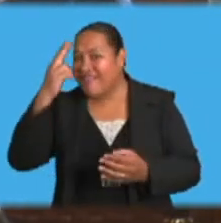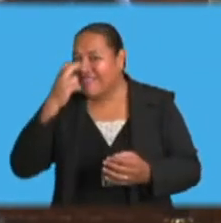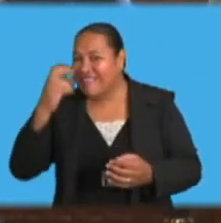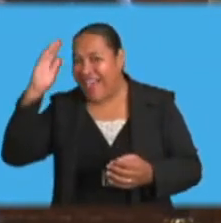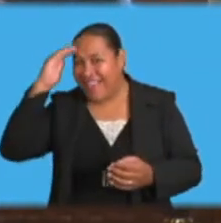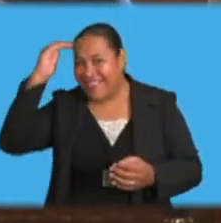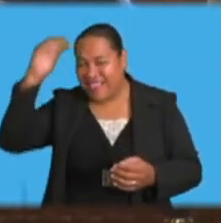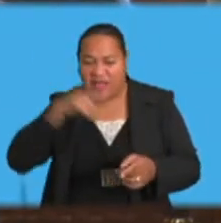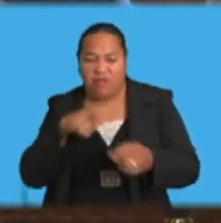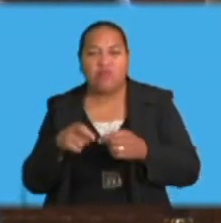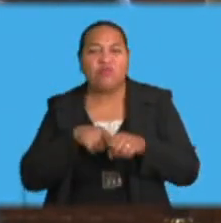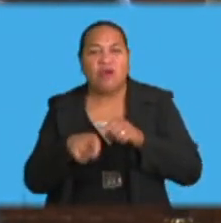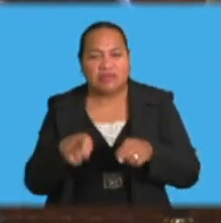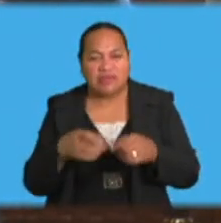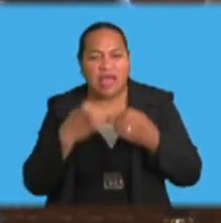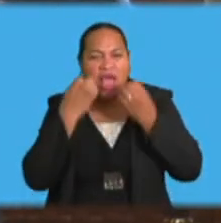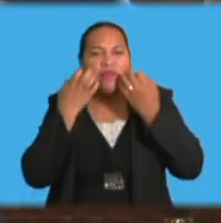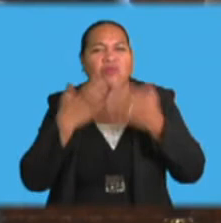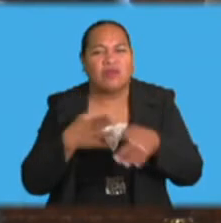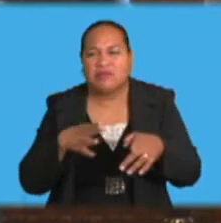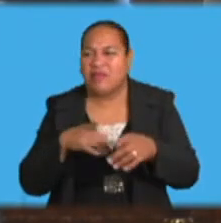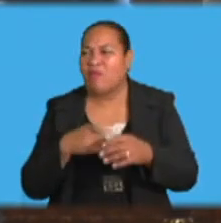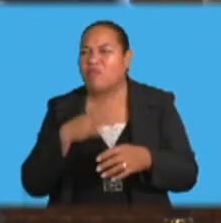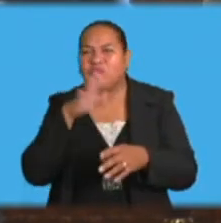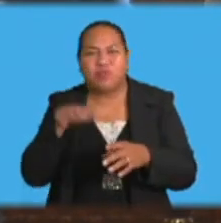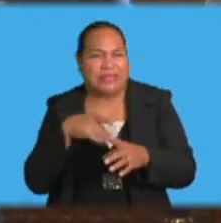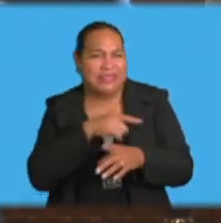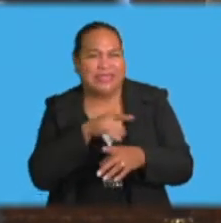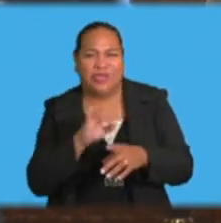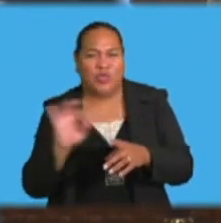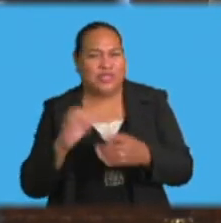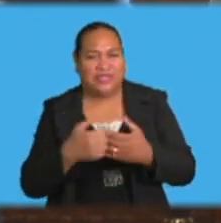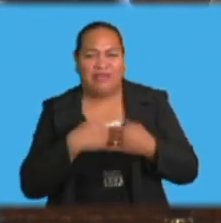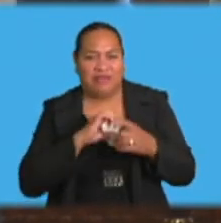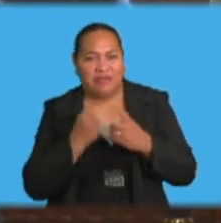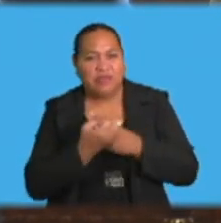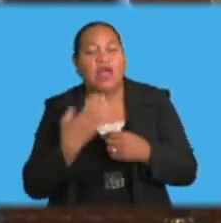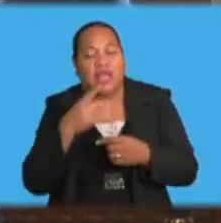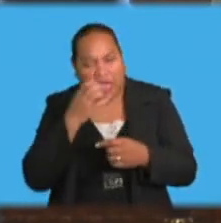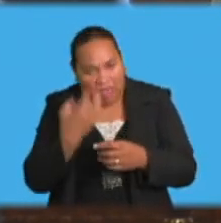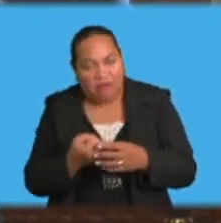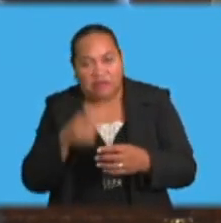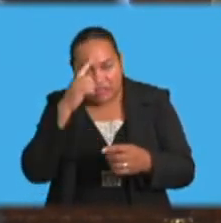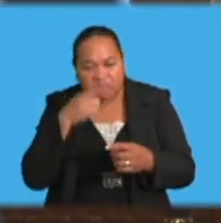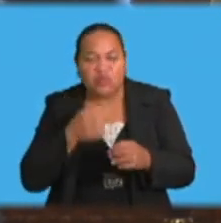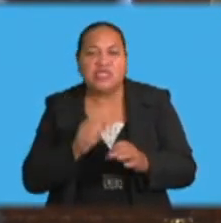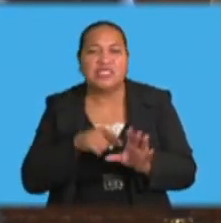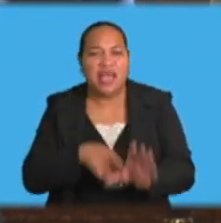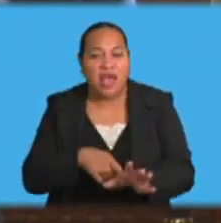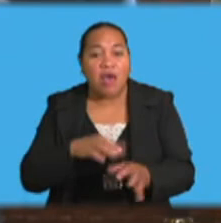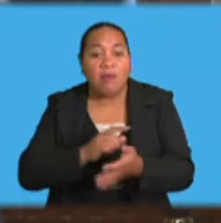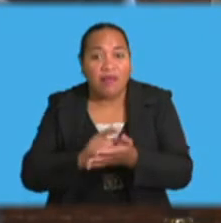may be exposed to poor working conditions, leading to the development of occupational illnesses while still young or later in